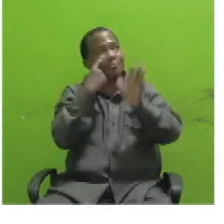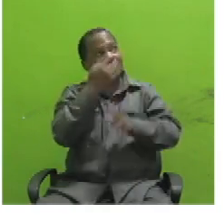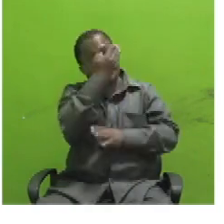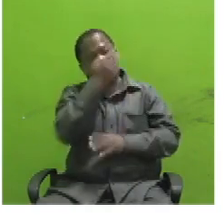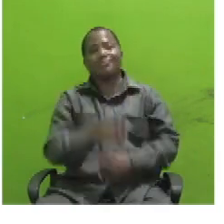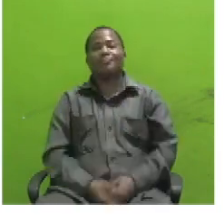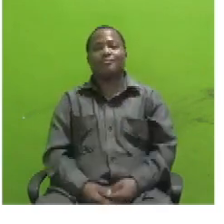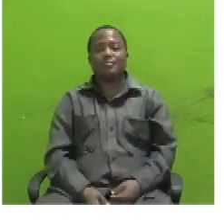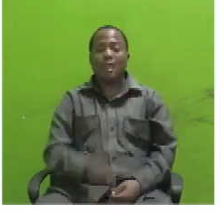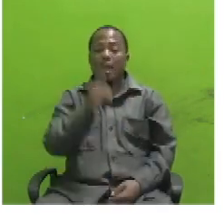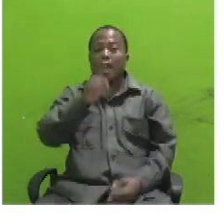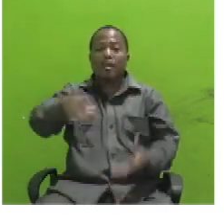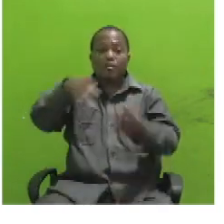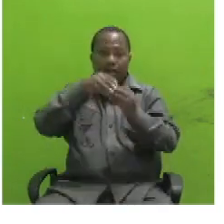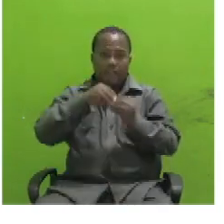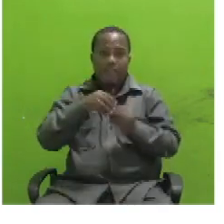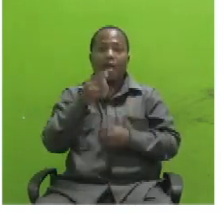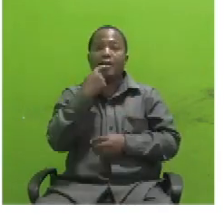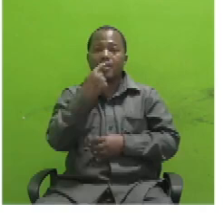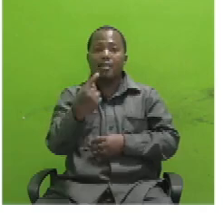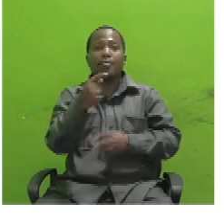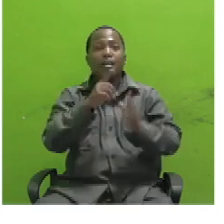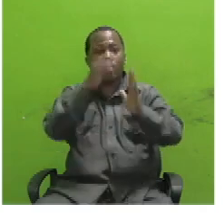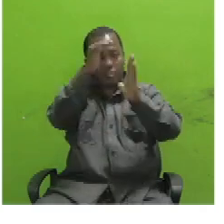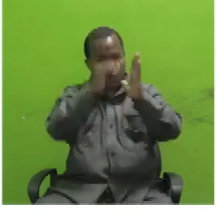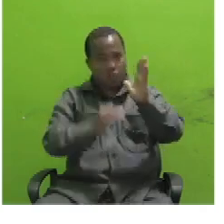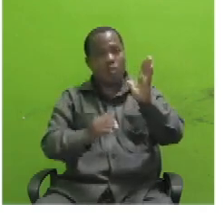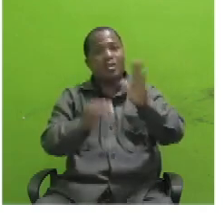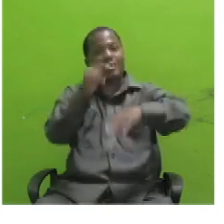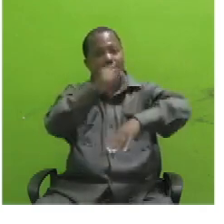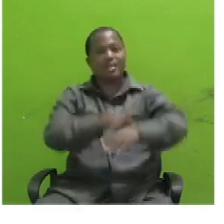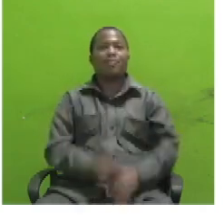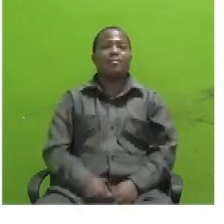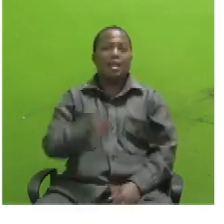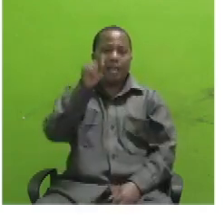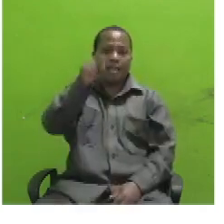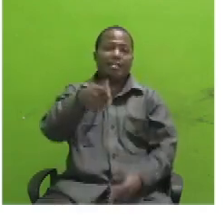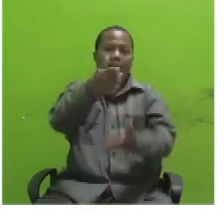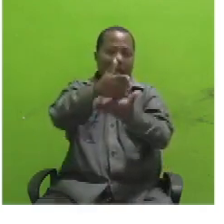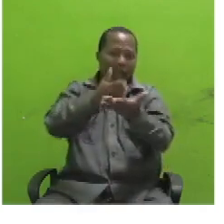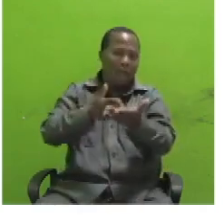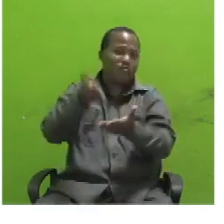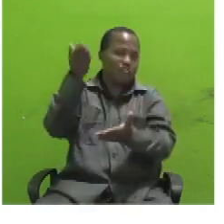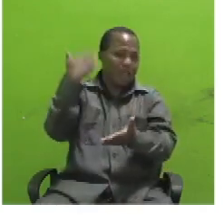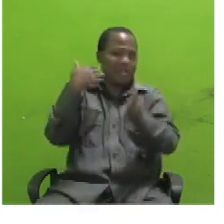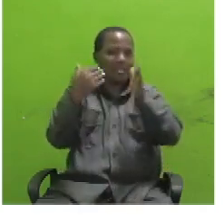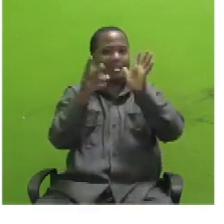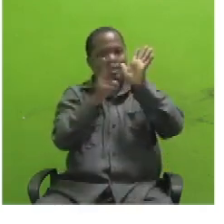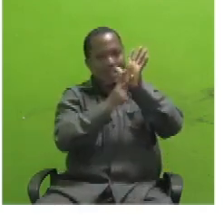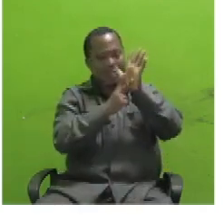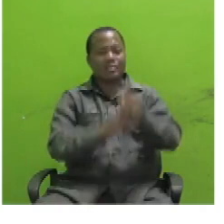Okay. Let's together tell the following time twice. Okay. It is half past